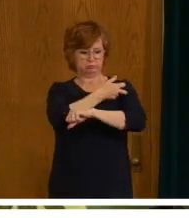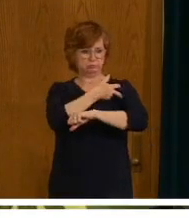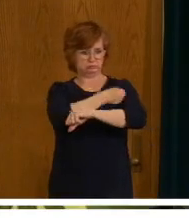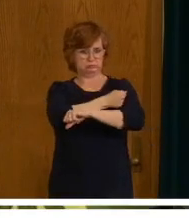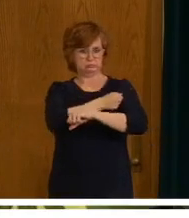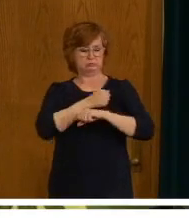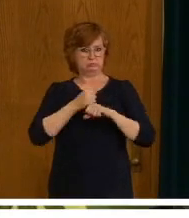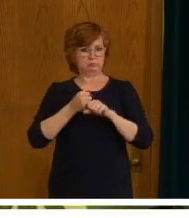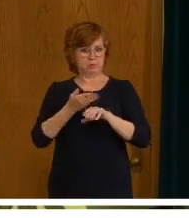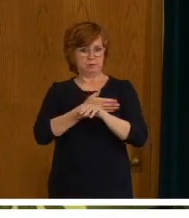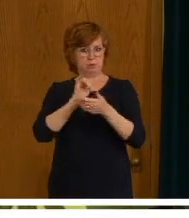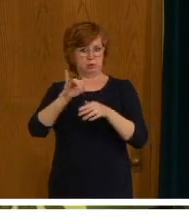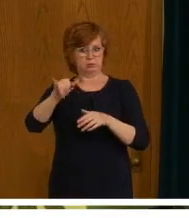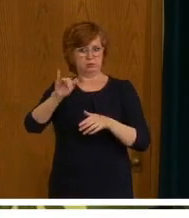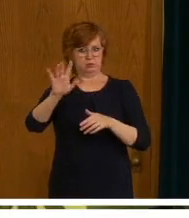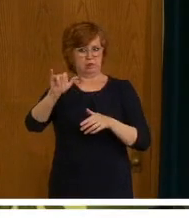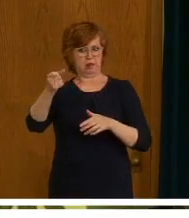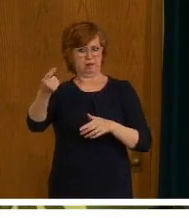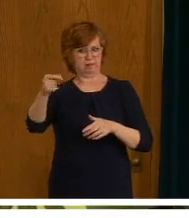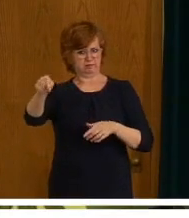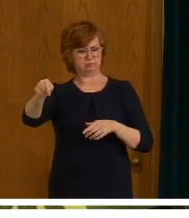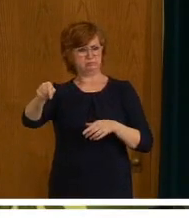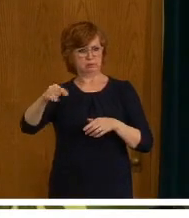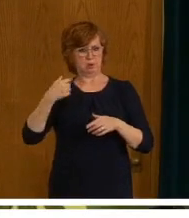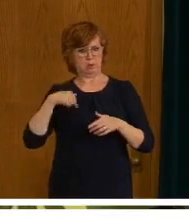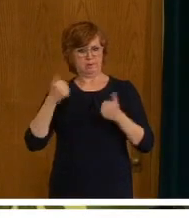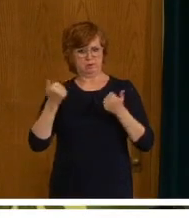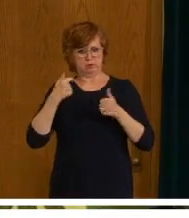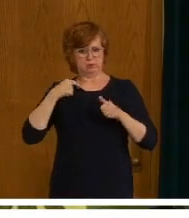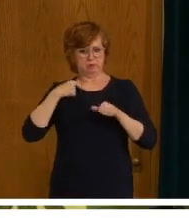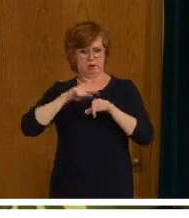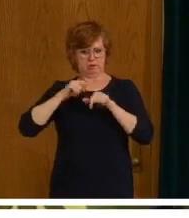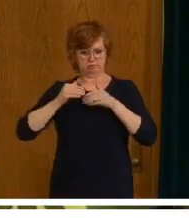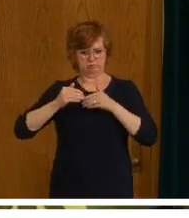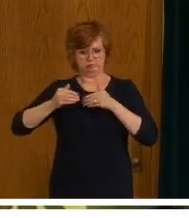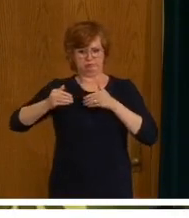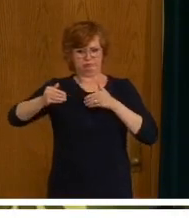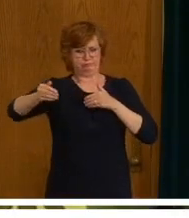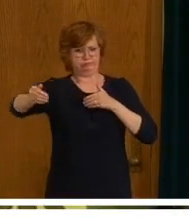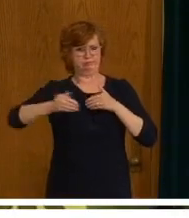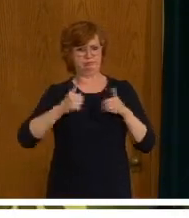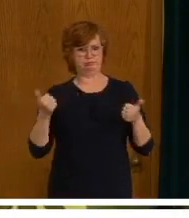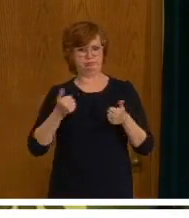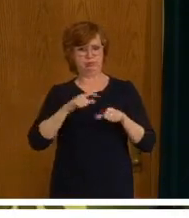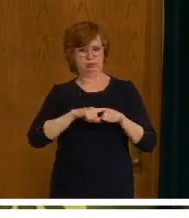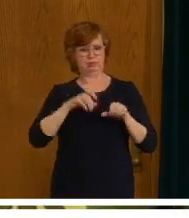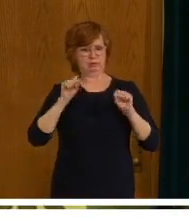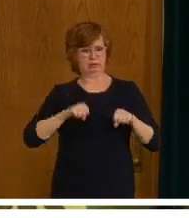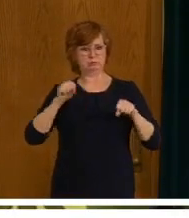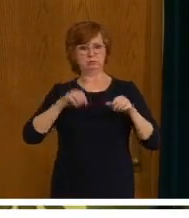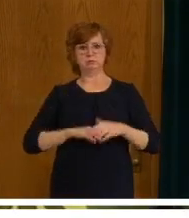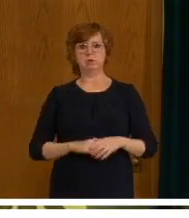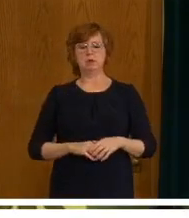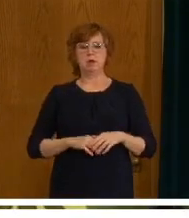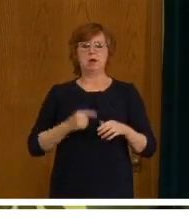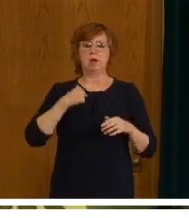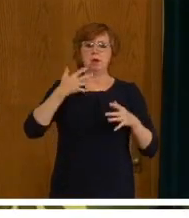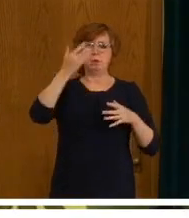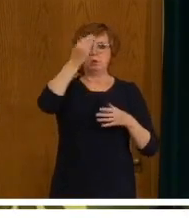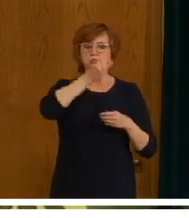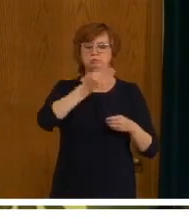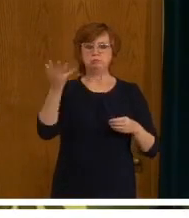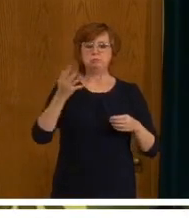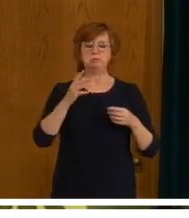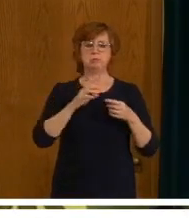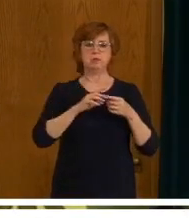point in time. But I would just say this, the strategy will work, both first and second dose